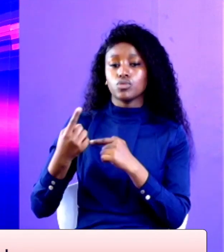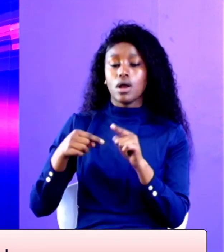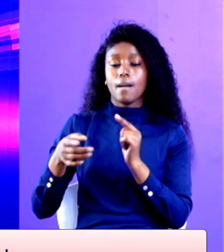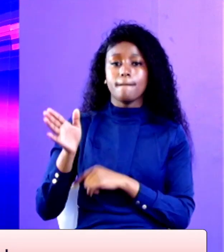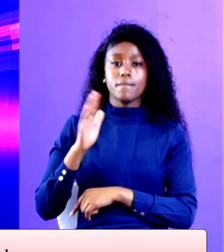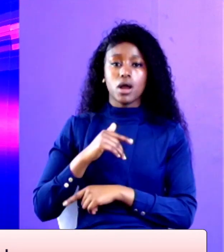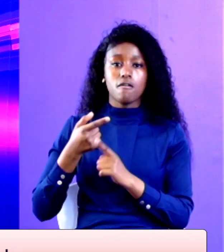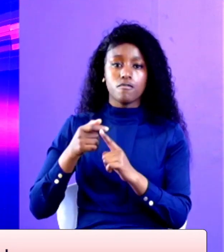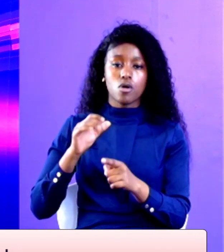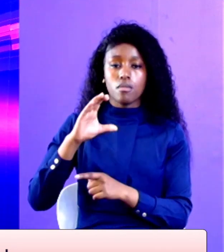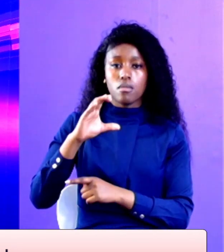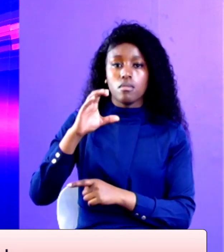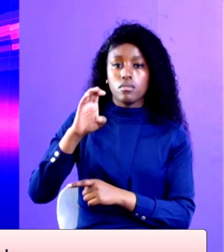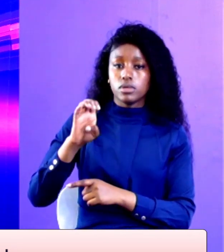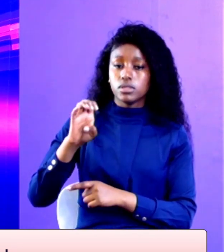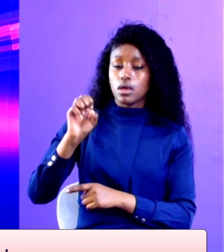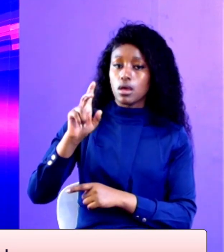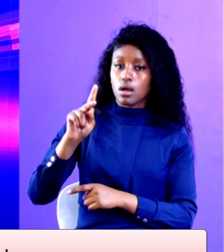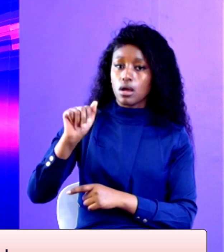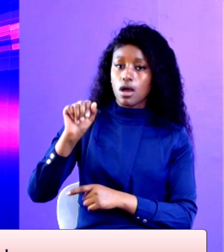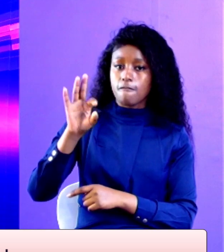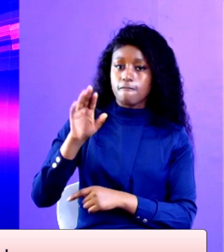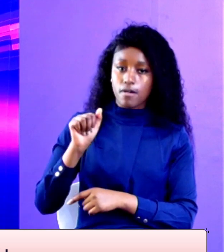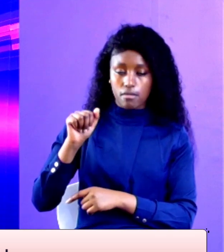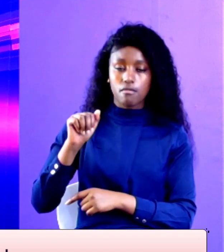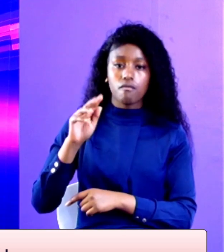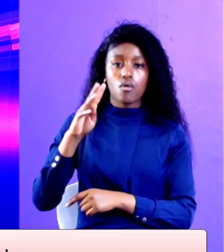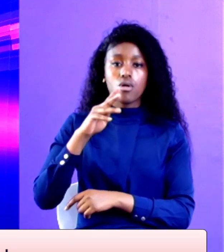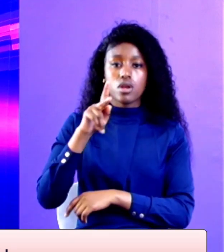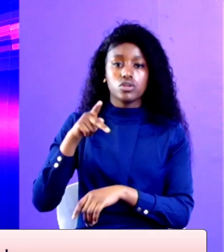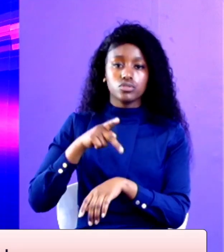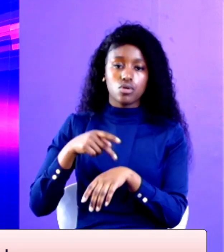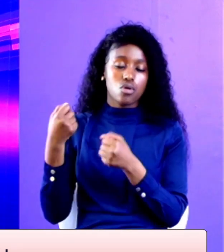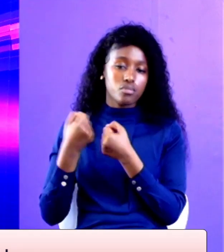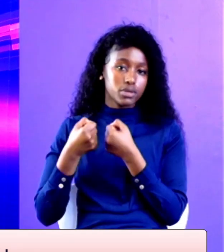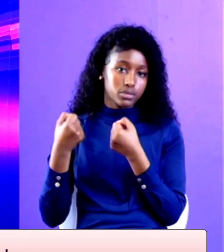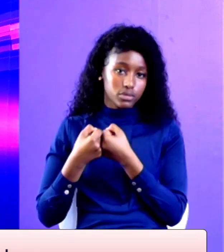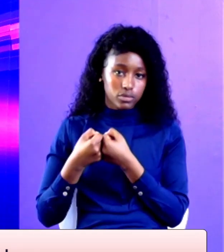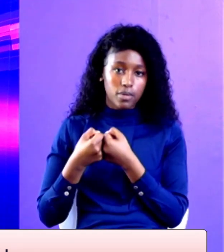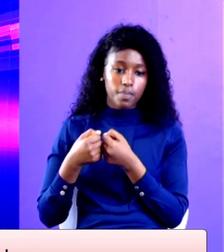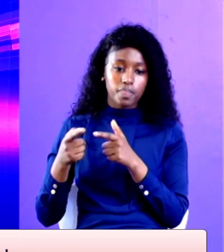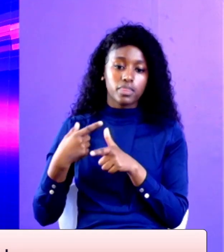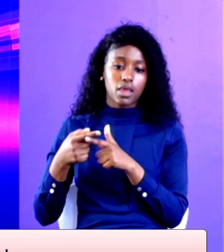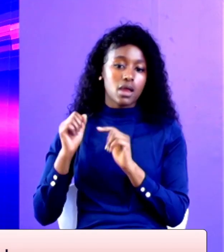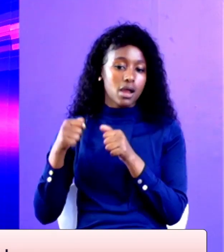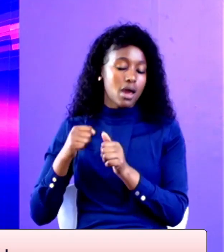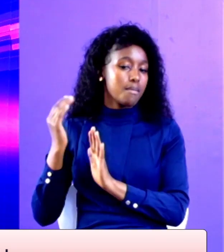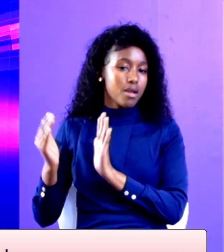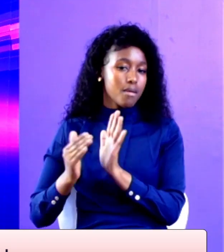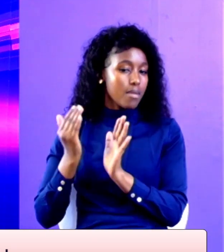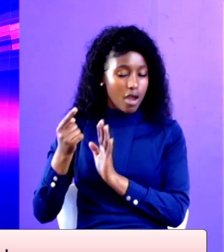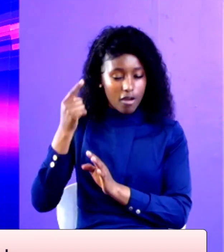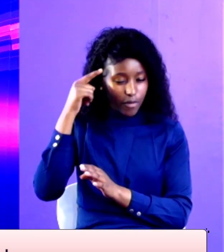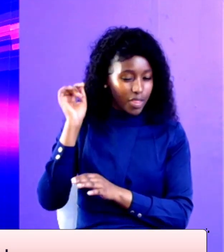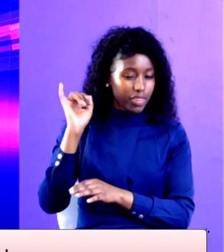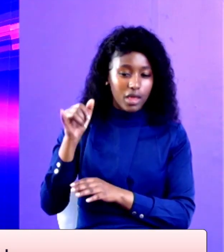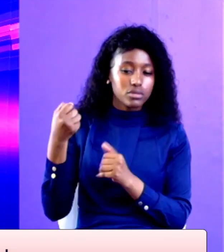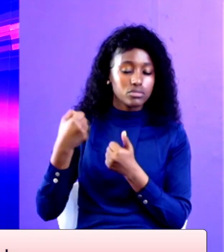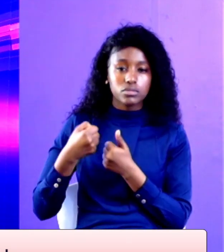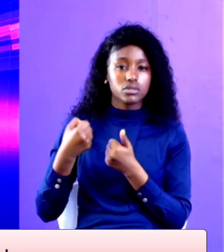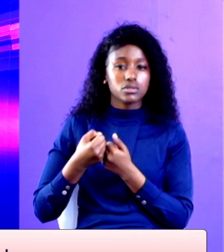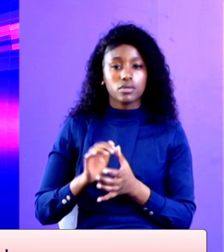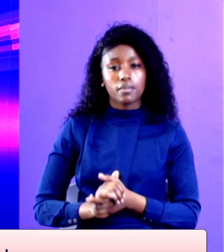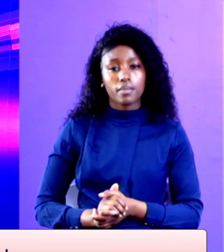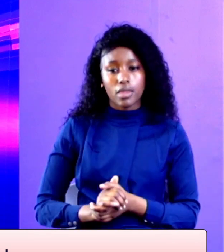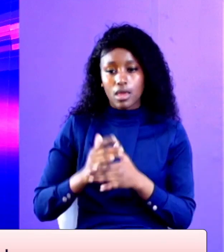the Sekafa Four Nations tournament. Ati ndio wakuja kuprepare. And I